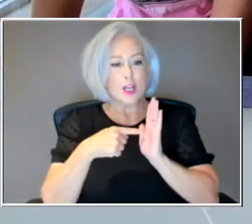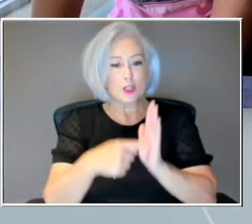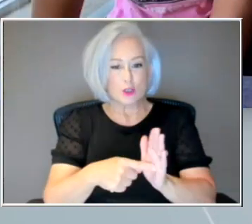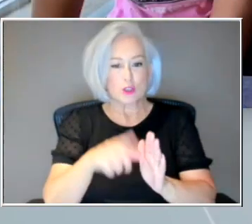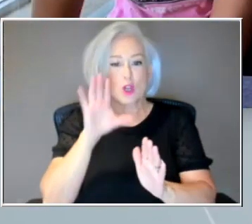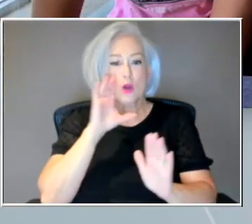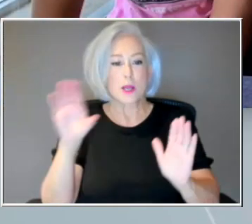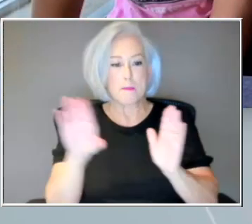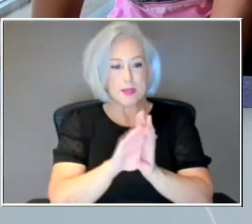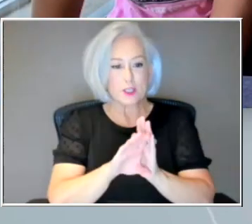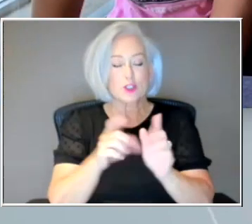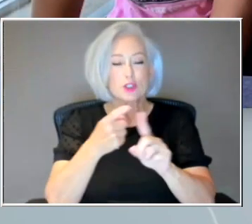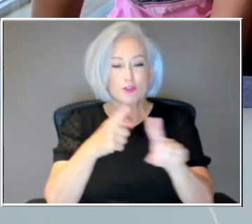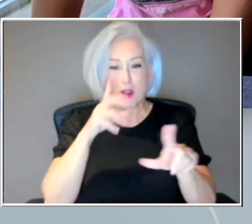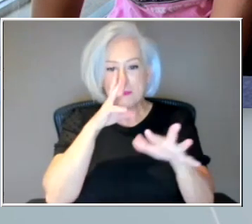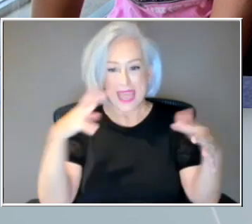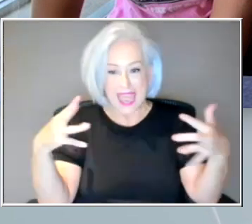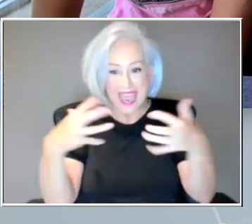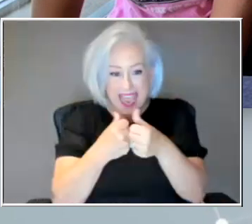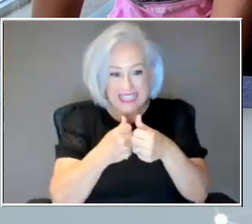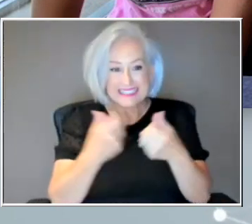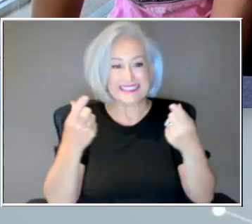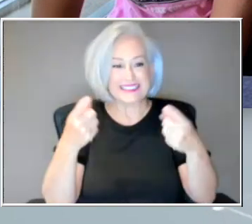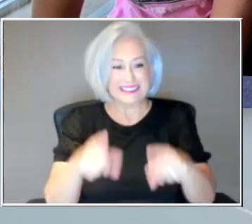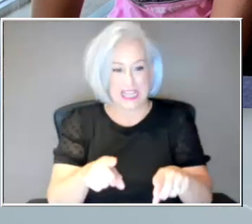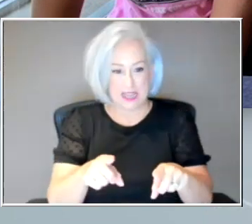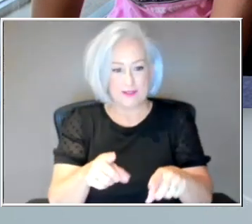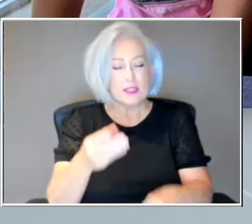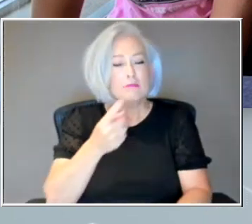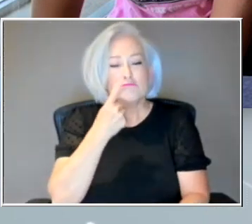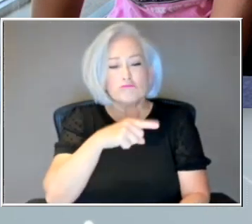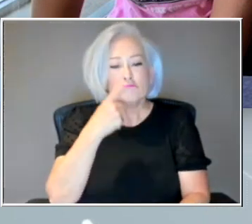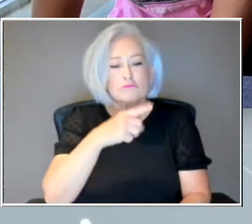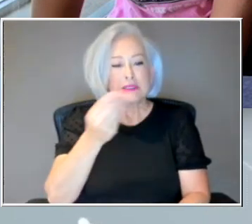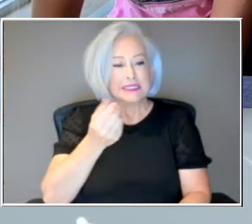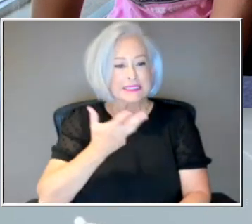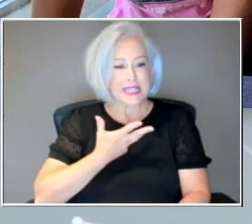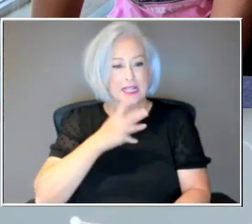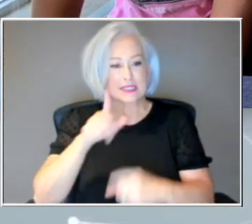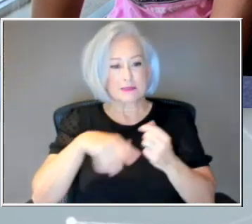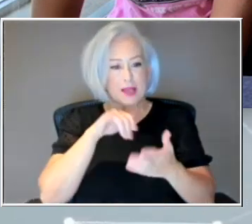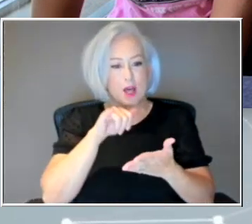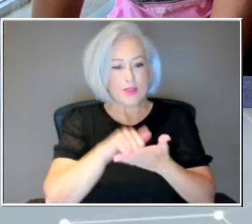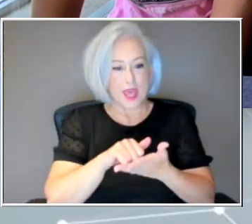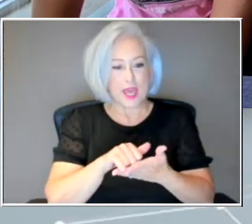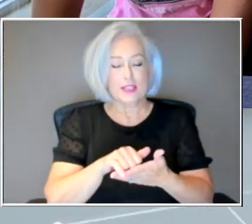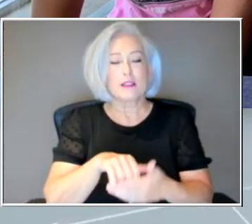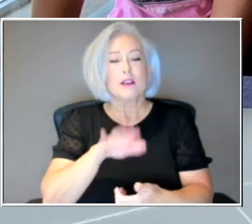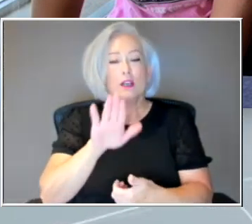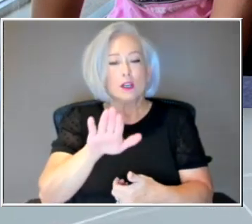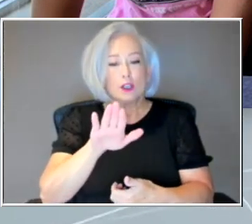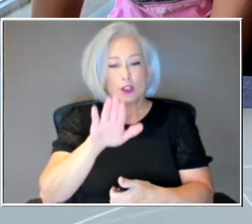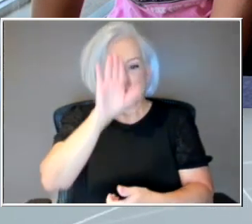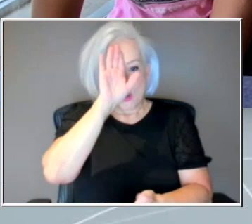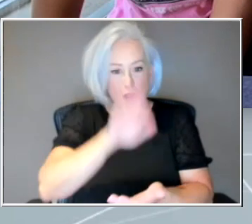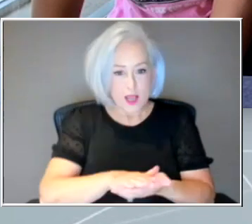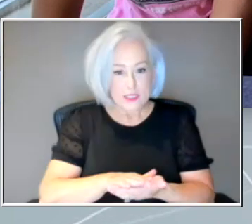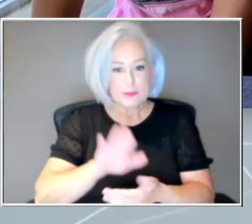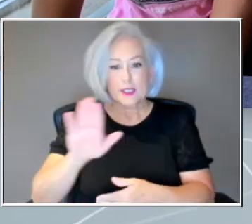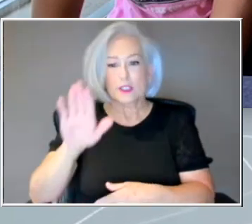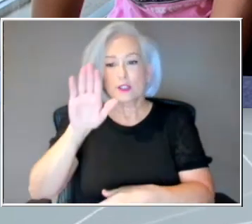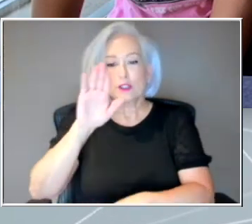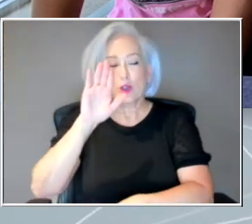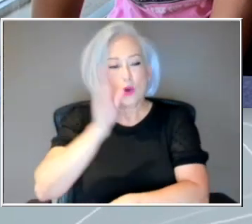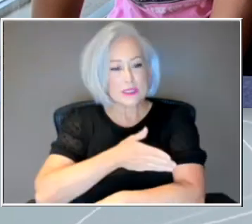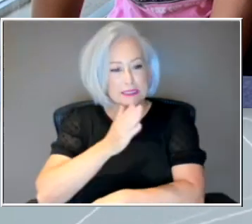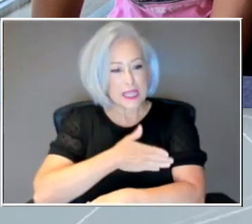accident you had, this traumatic accident. Tell us about this. You were with your husband, your sons, you were enjoying some time at the lake, I